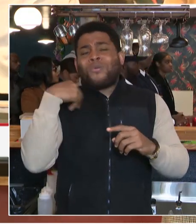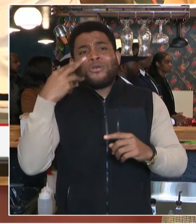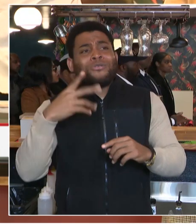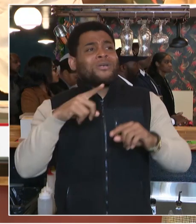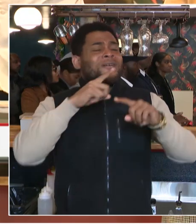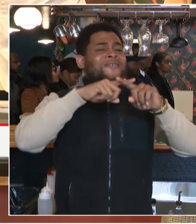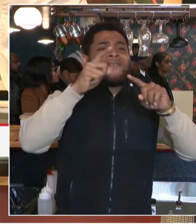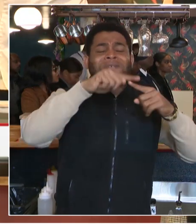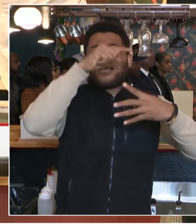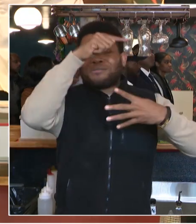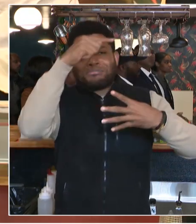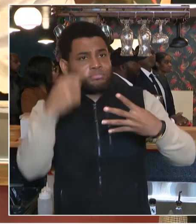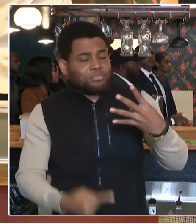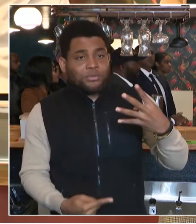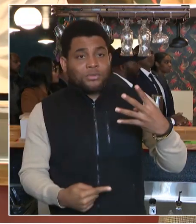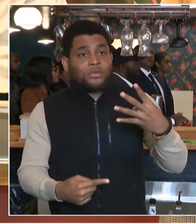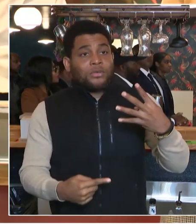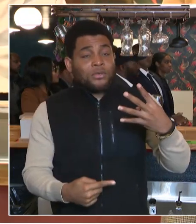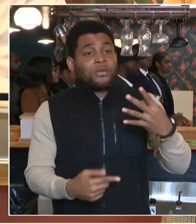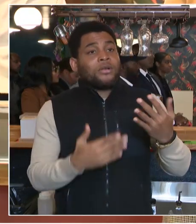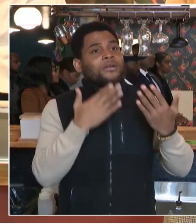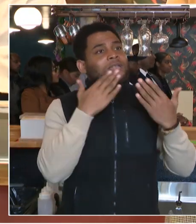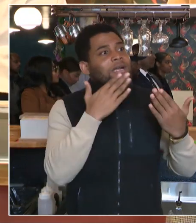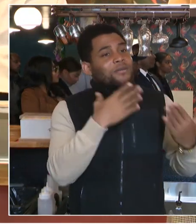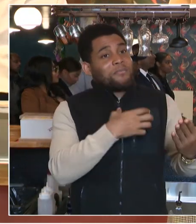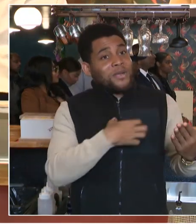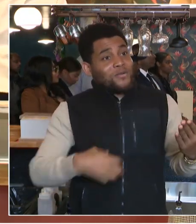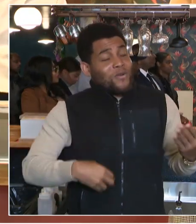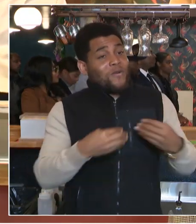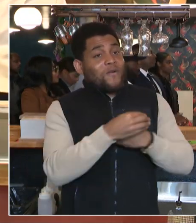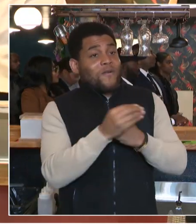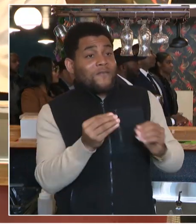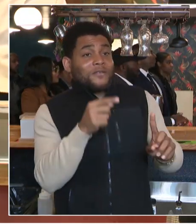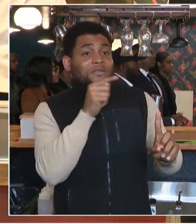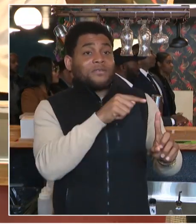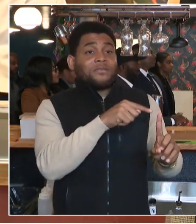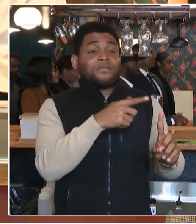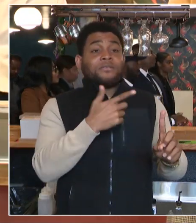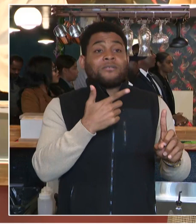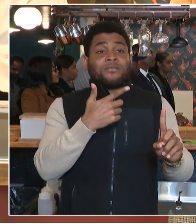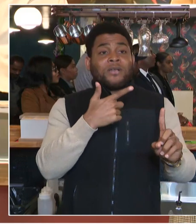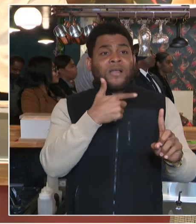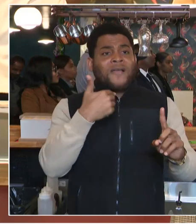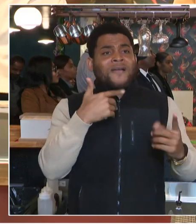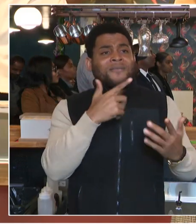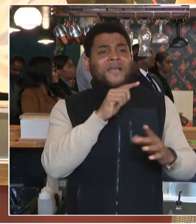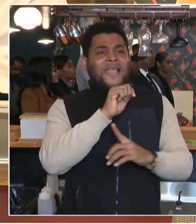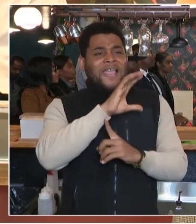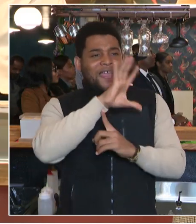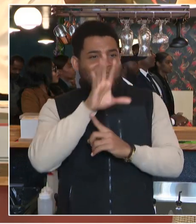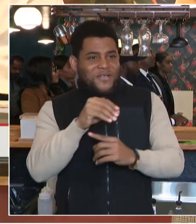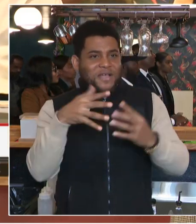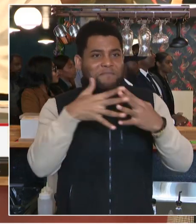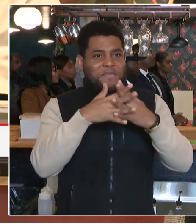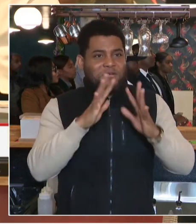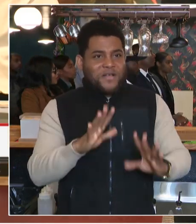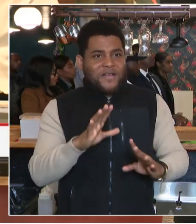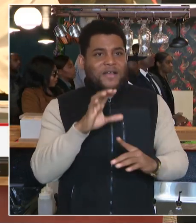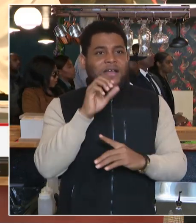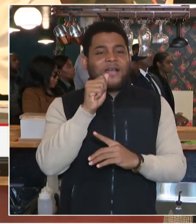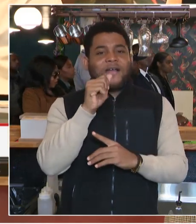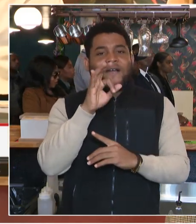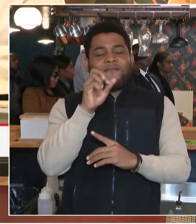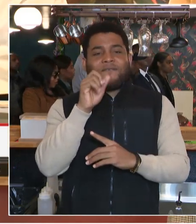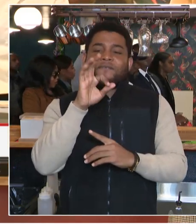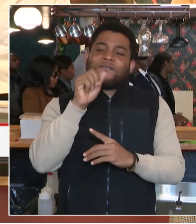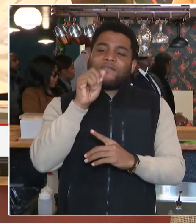helping our businesses. So we thank the Mayor's Office of African American Affairs, DSLBD, and DMPED. This has been a critical